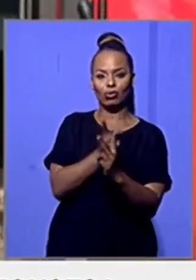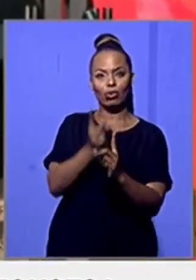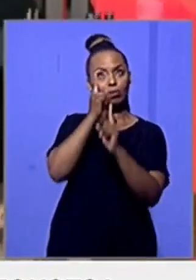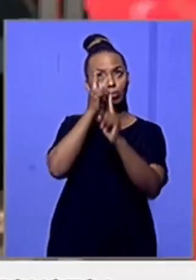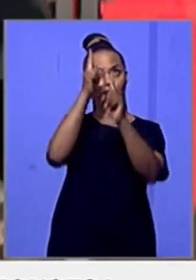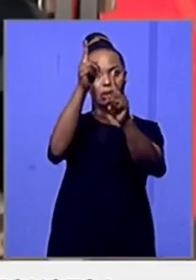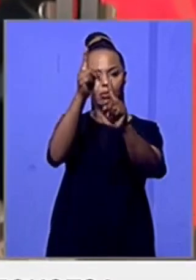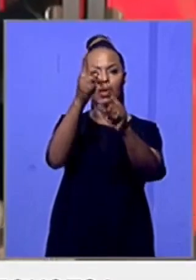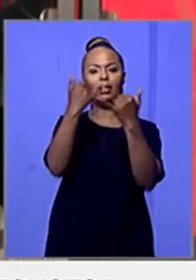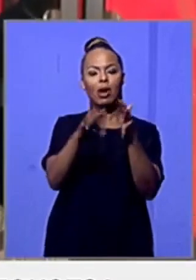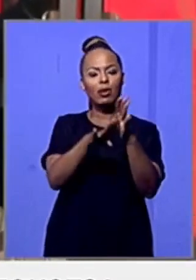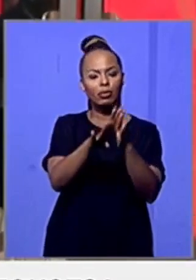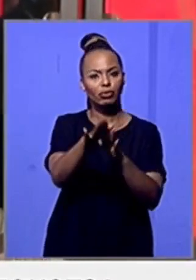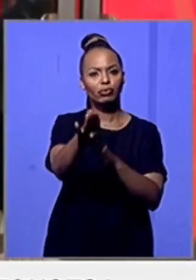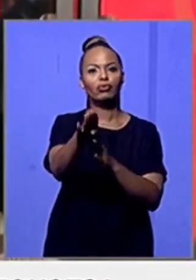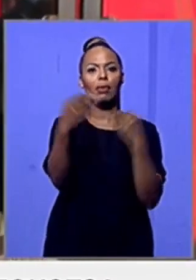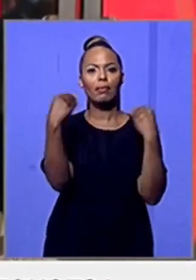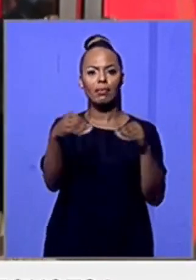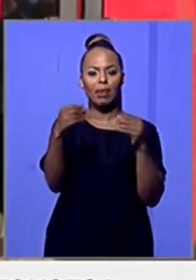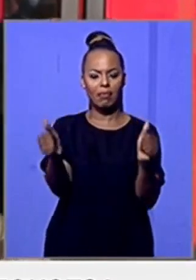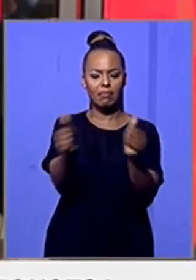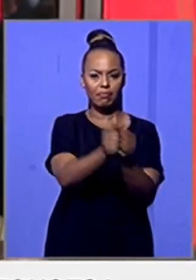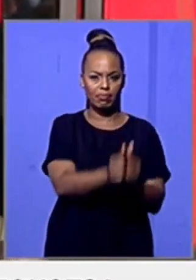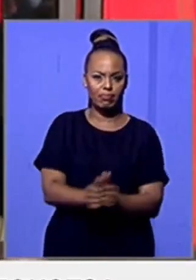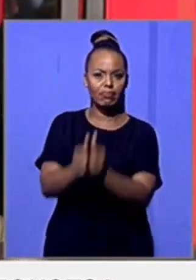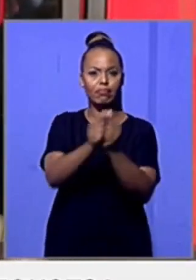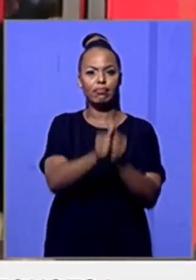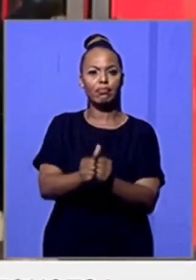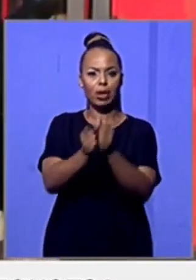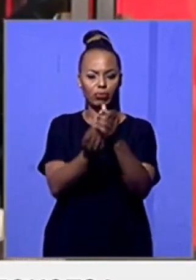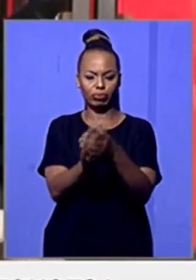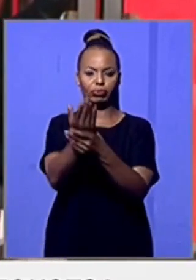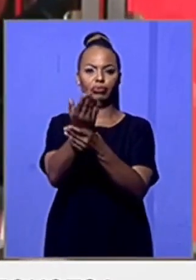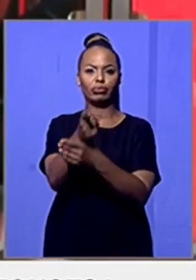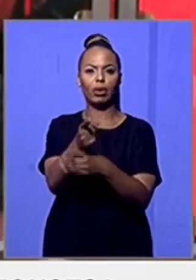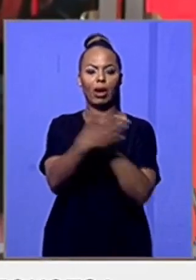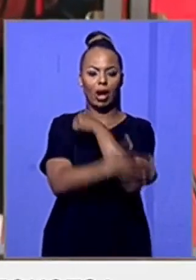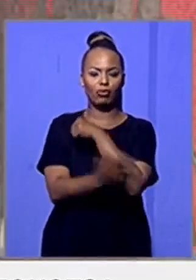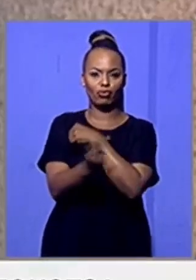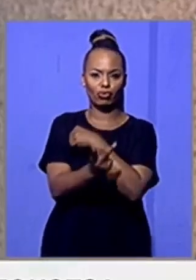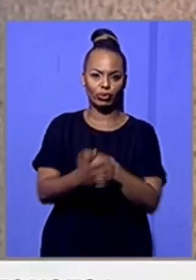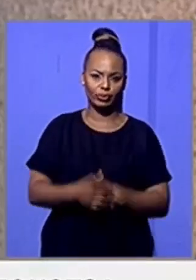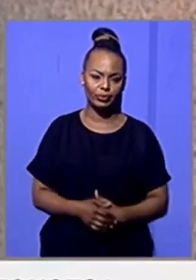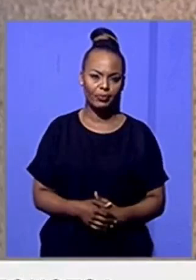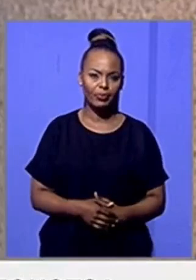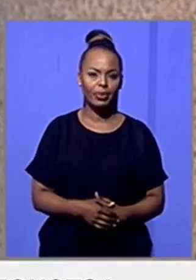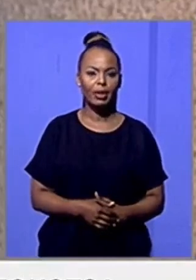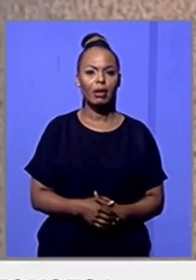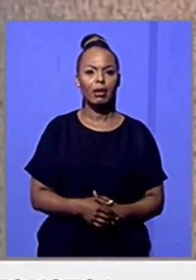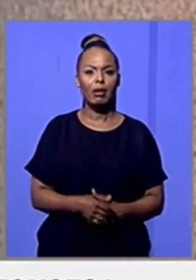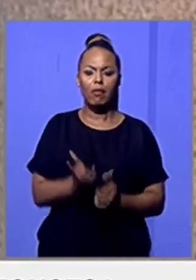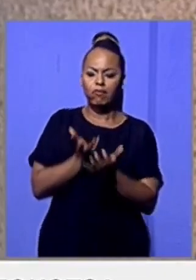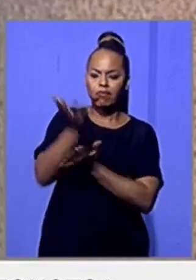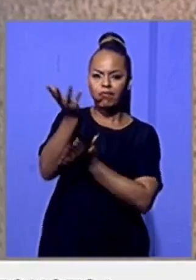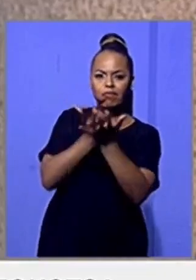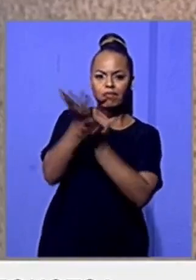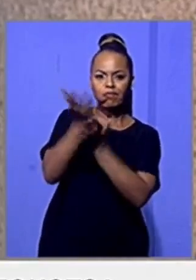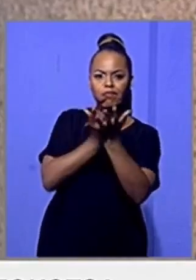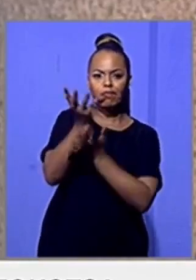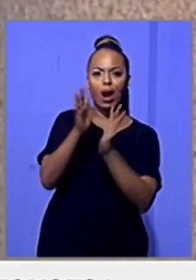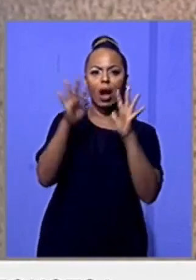lebella kgatelopele e dirilwe mo mererong ya tirisano mmogo magareng ga dinaga ka bobedi. We have discussed the need to narrow